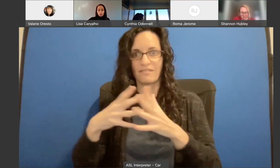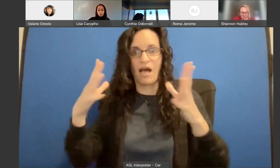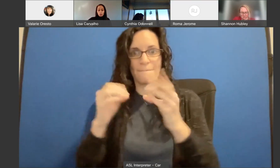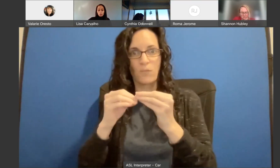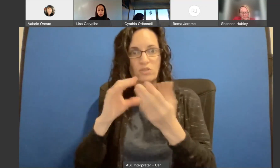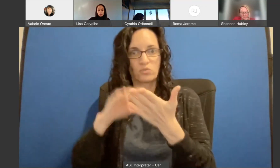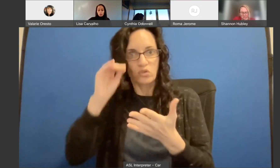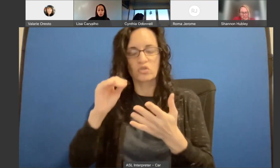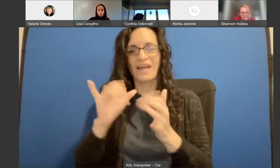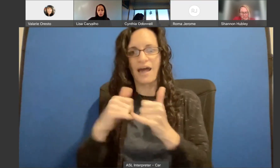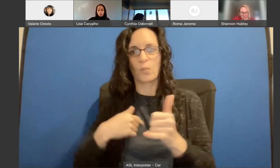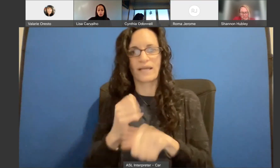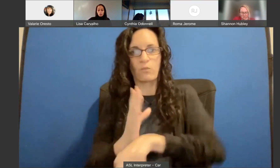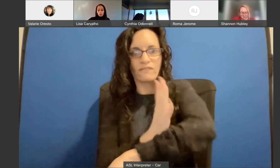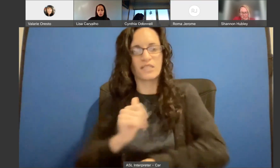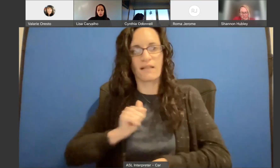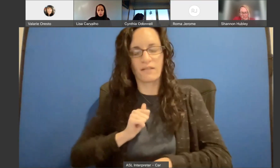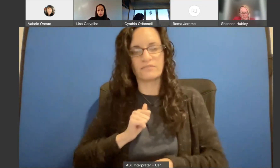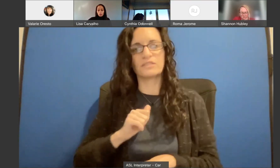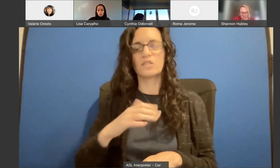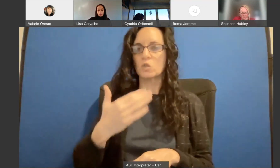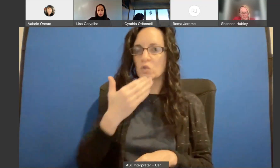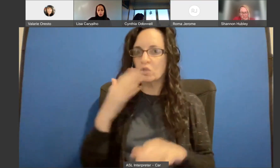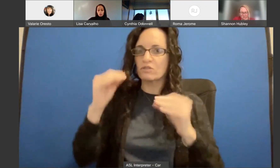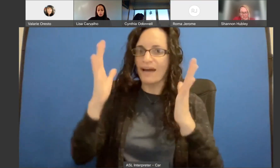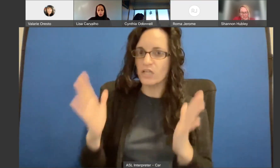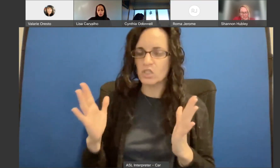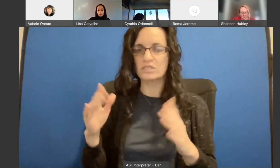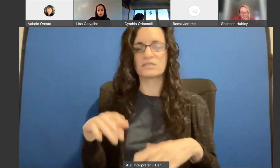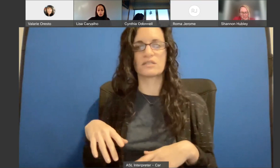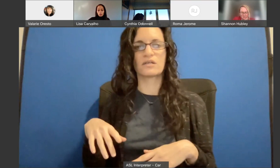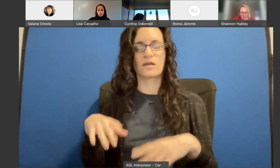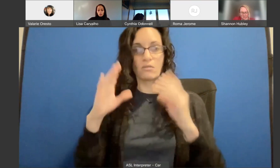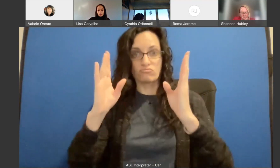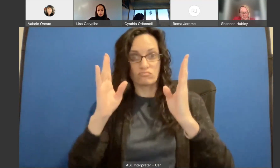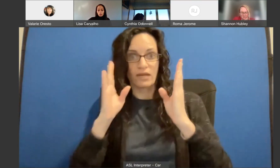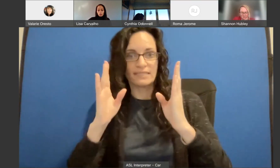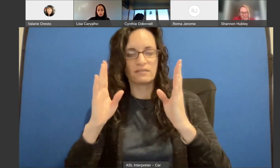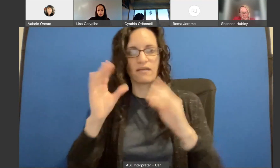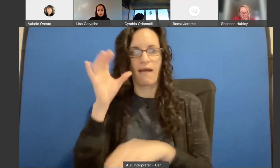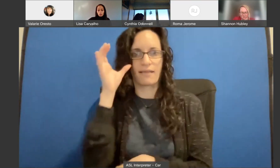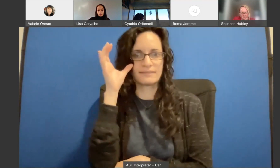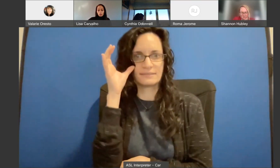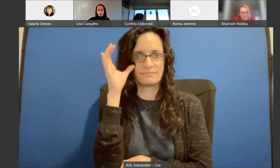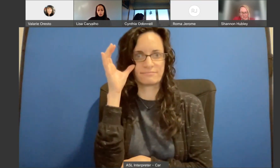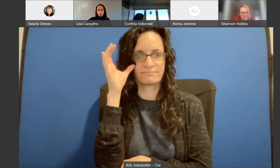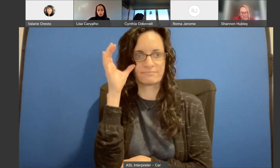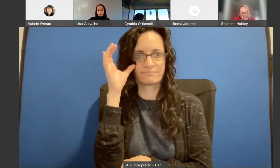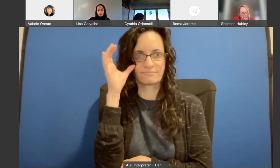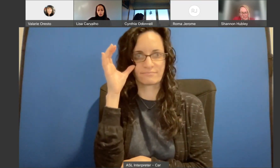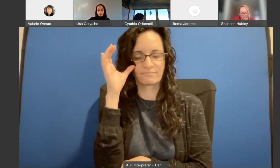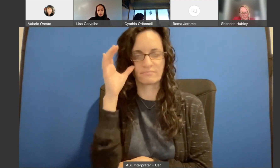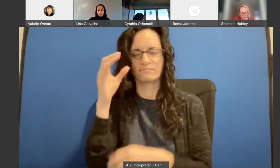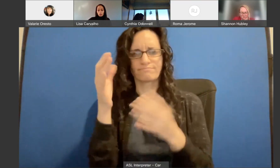being providers who can sit down, be present, and most importantly, listen to where a patient,